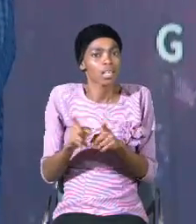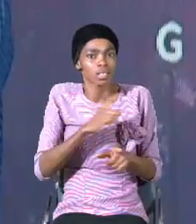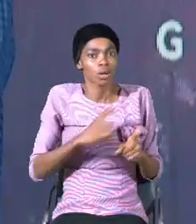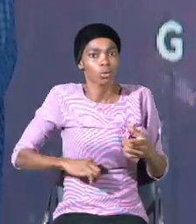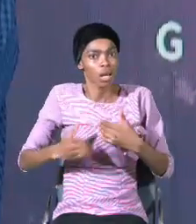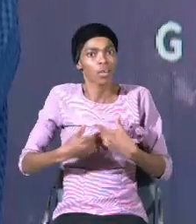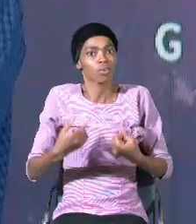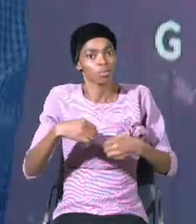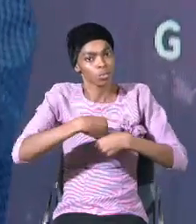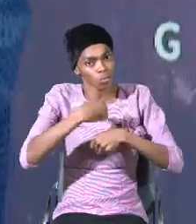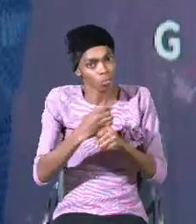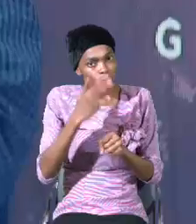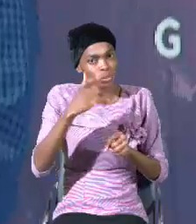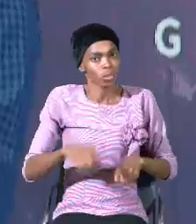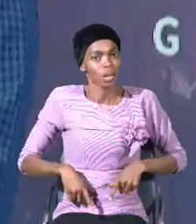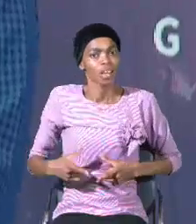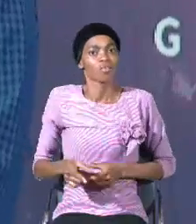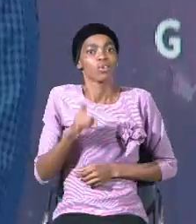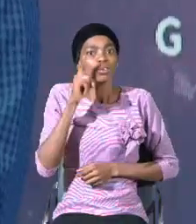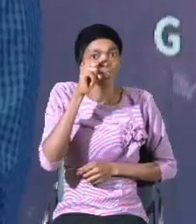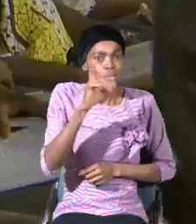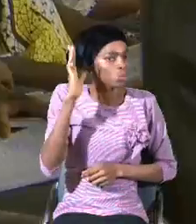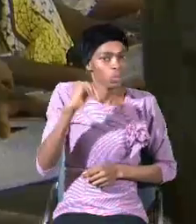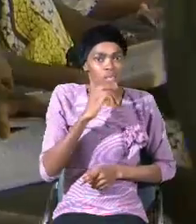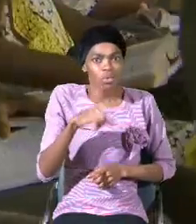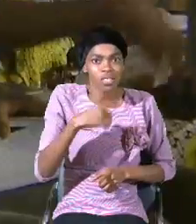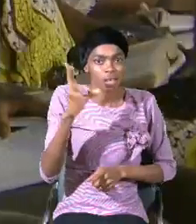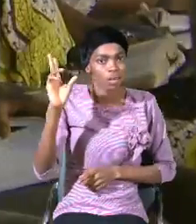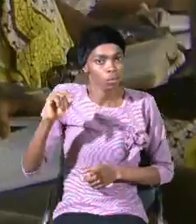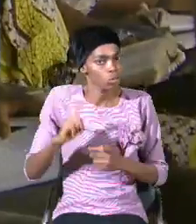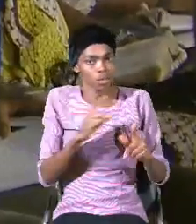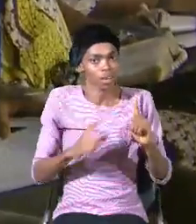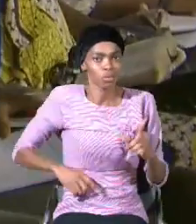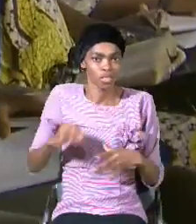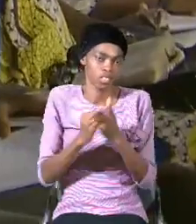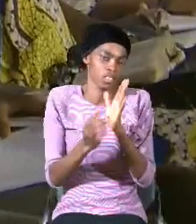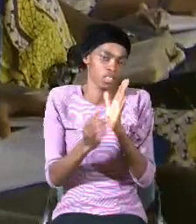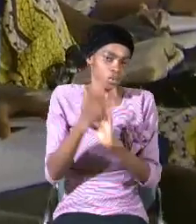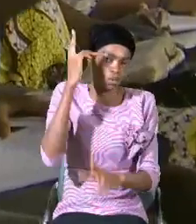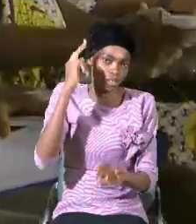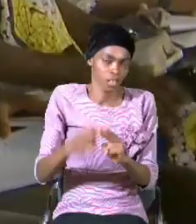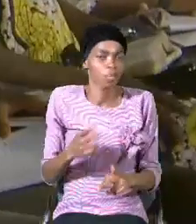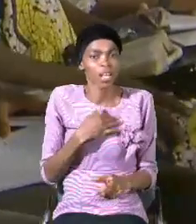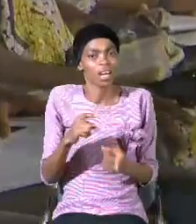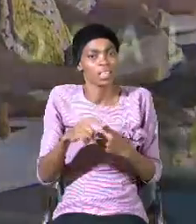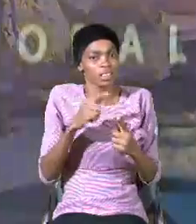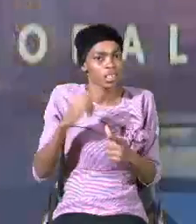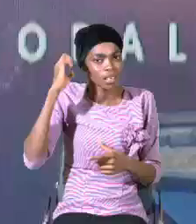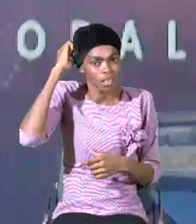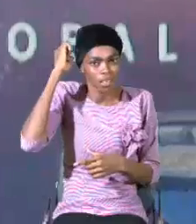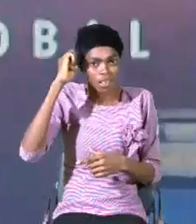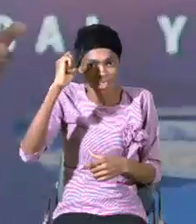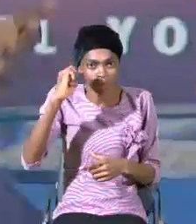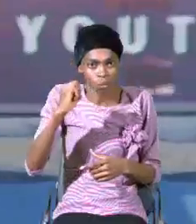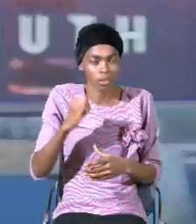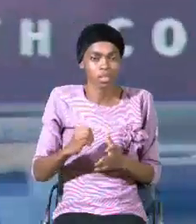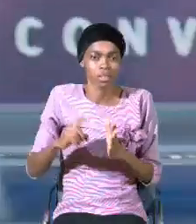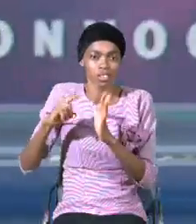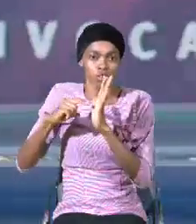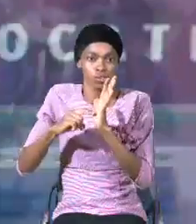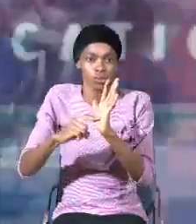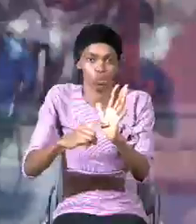I pray you will not say no to the Lord in Jesus' name. And then he models you. He wants you to